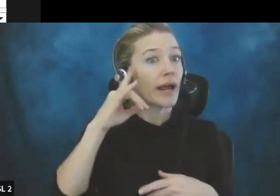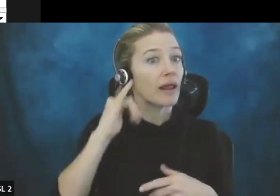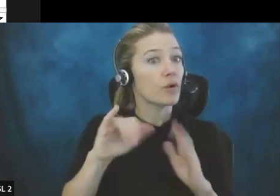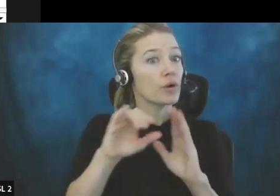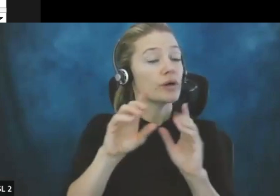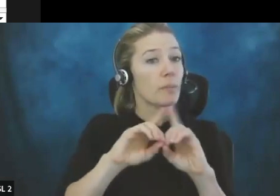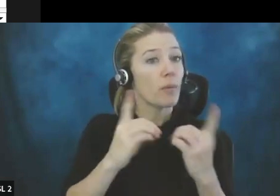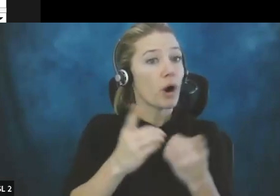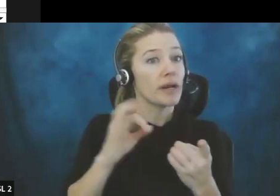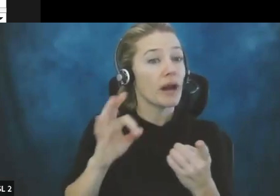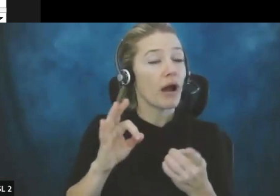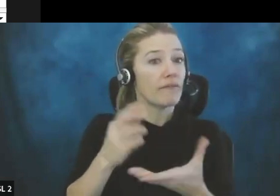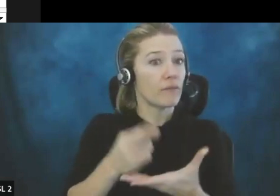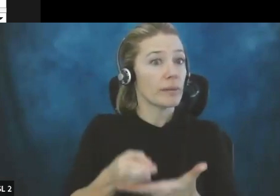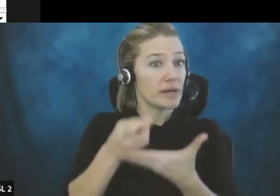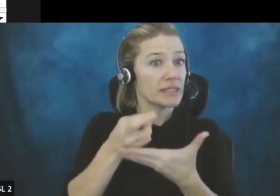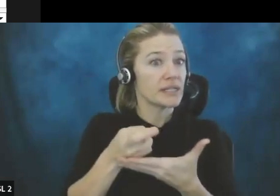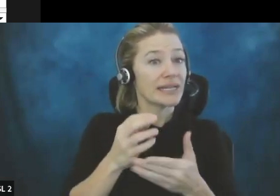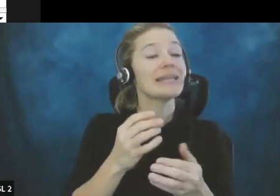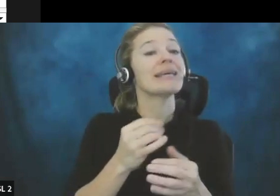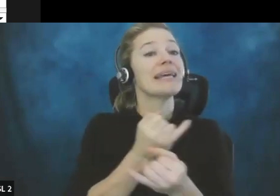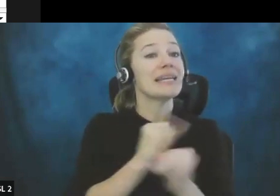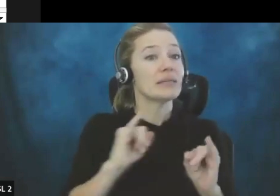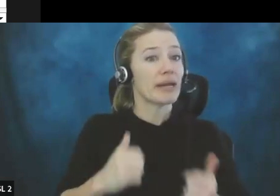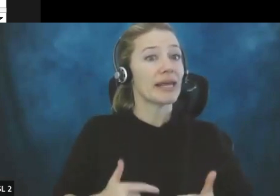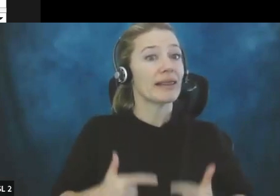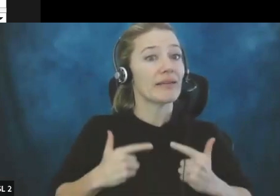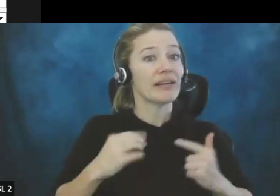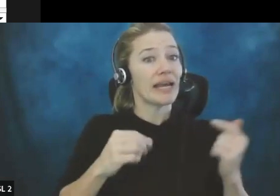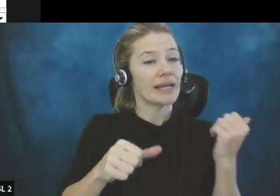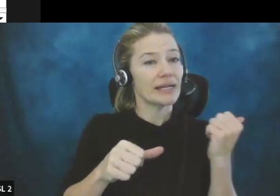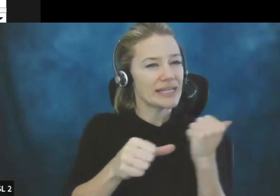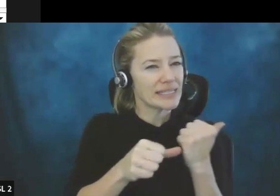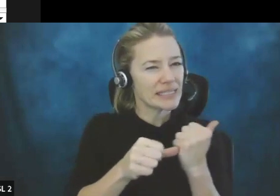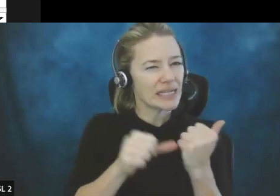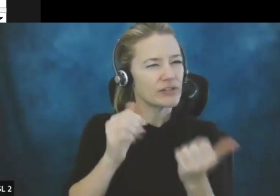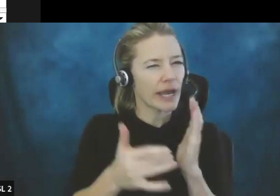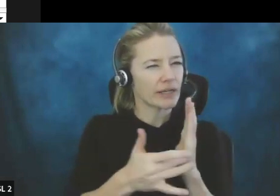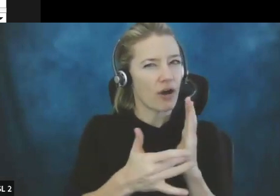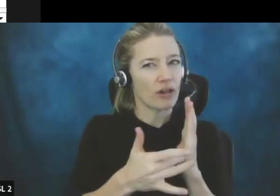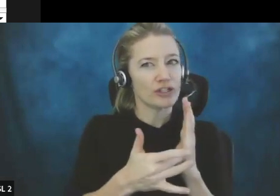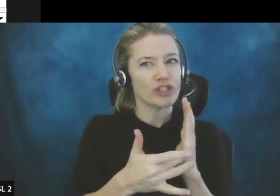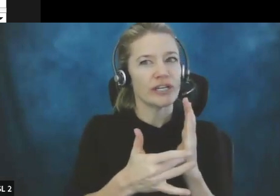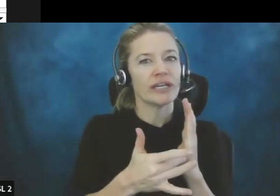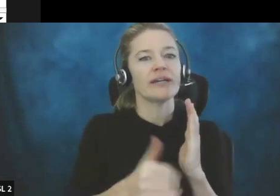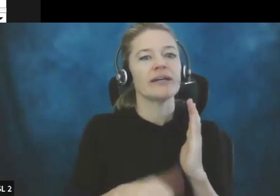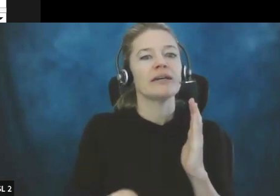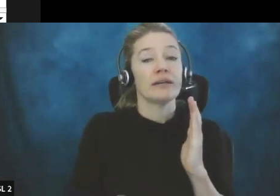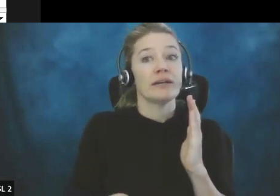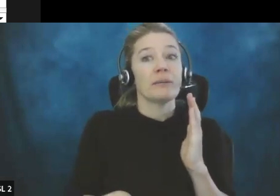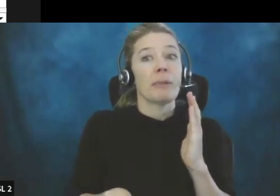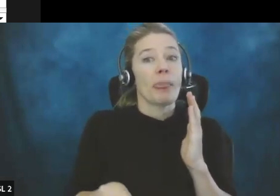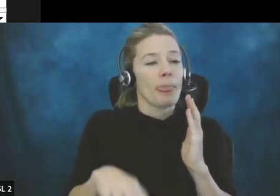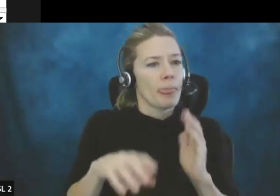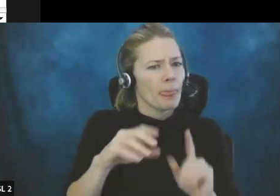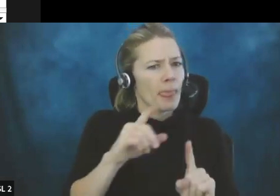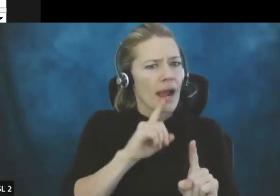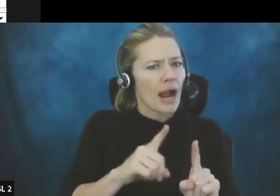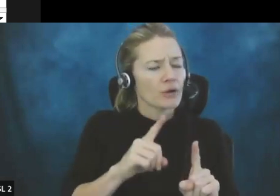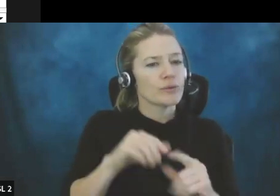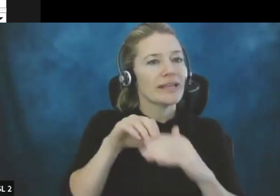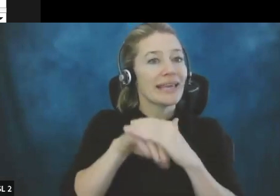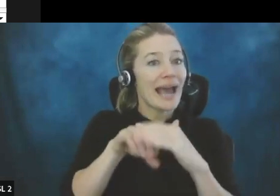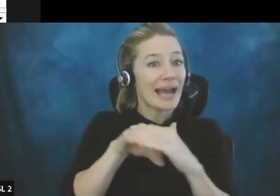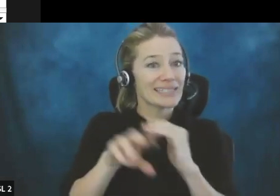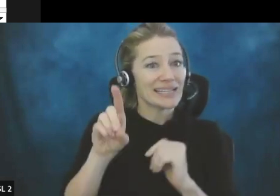for the California Department of Rehabilitation's Independent Living and Assistive Technology, Independent